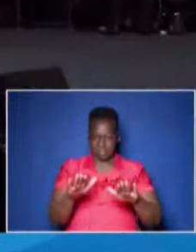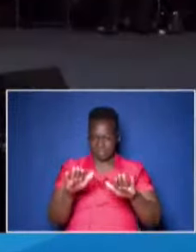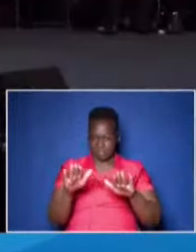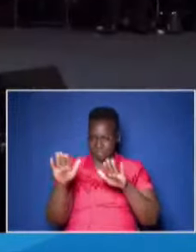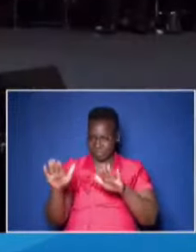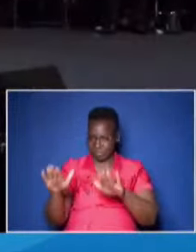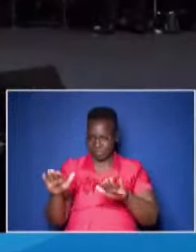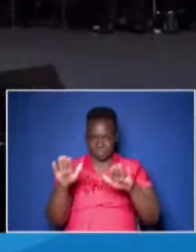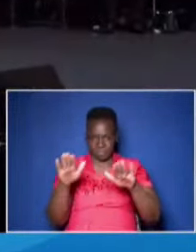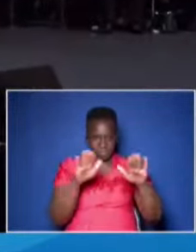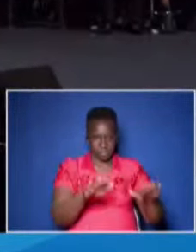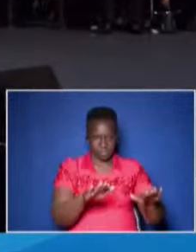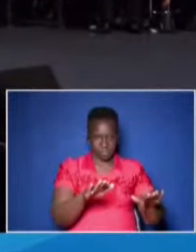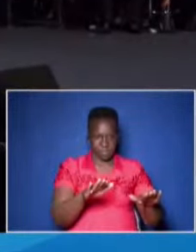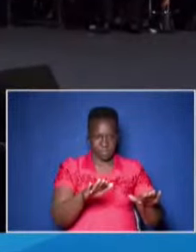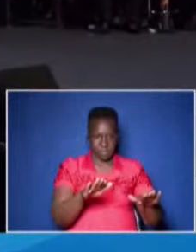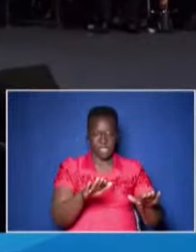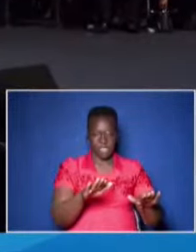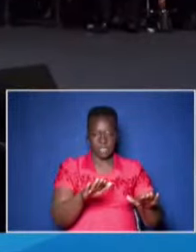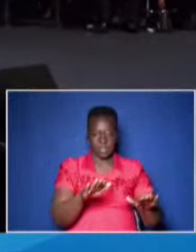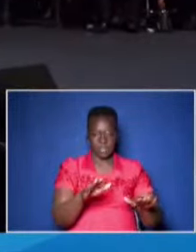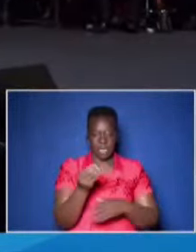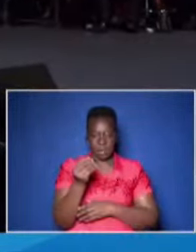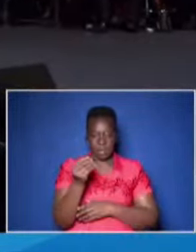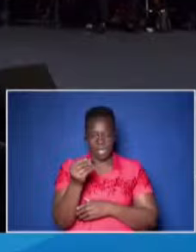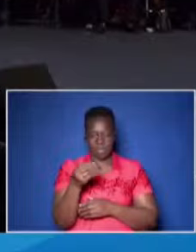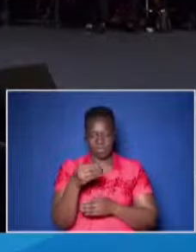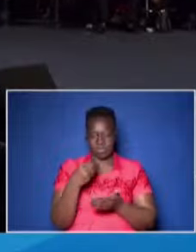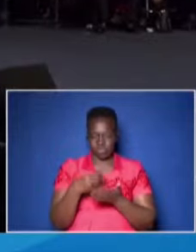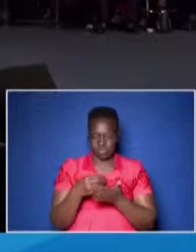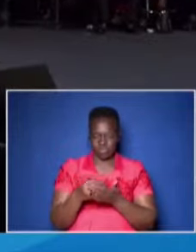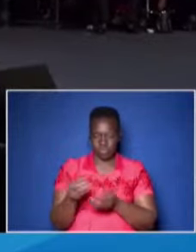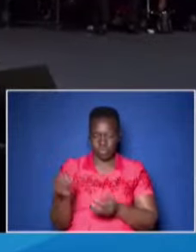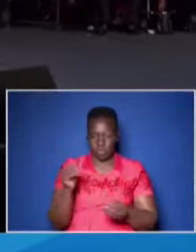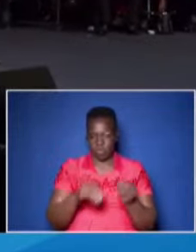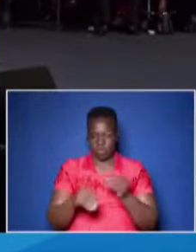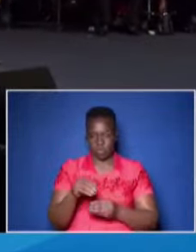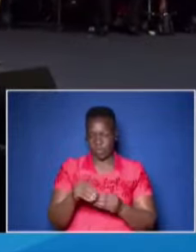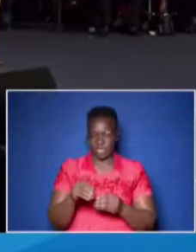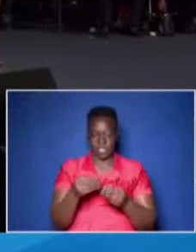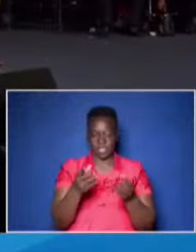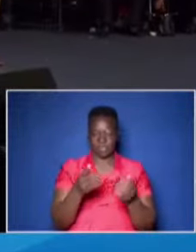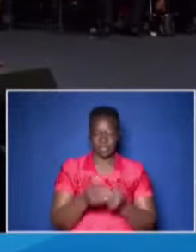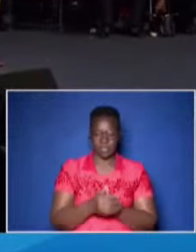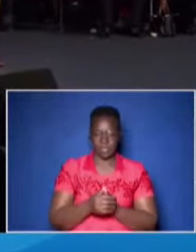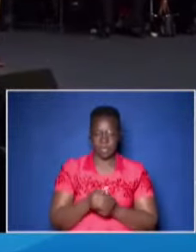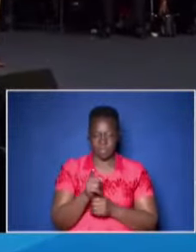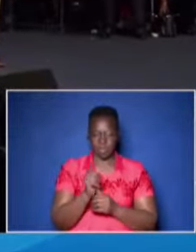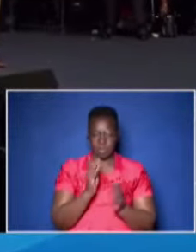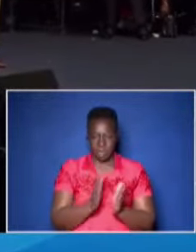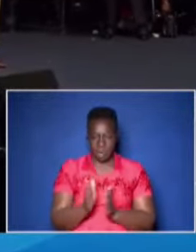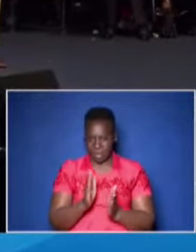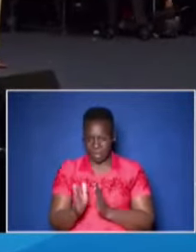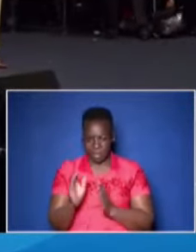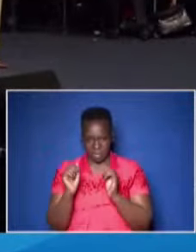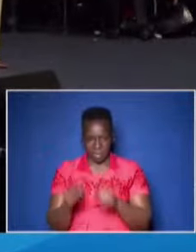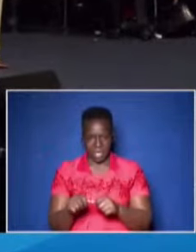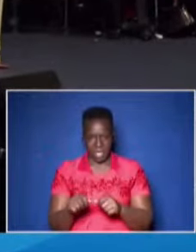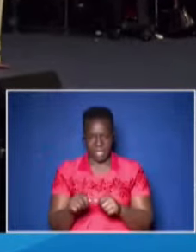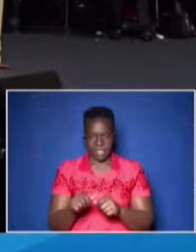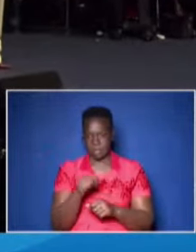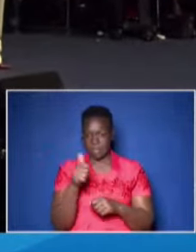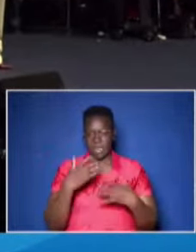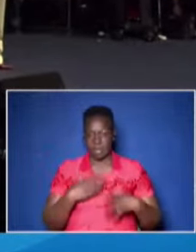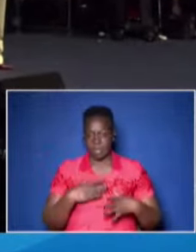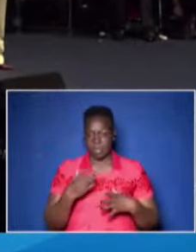your seed prare your seed now and the people are coming here